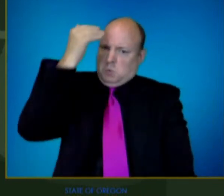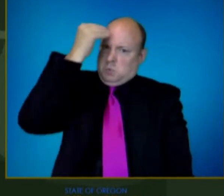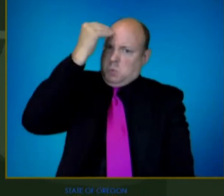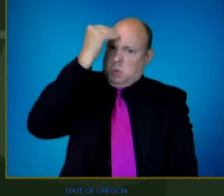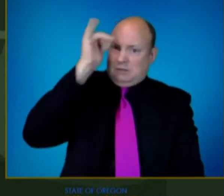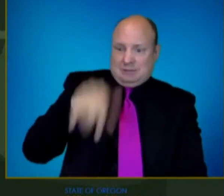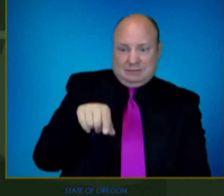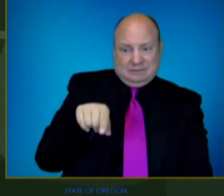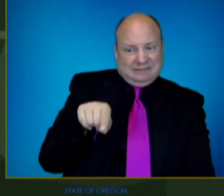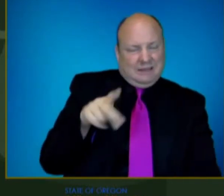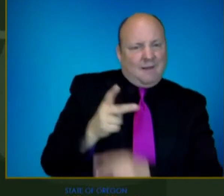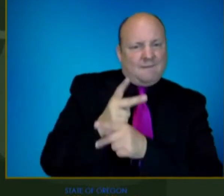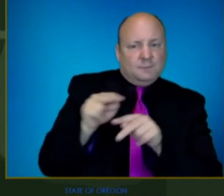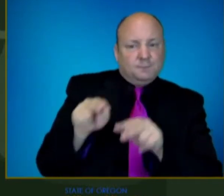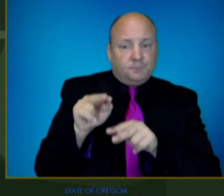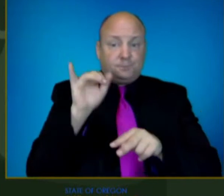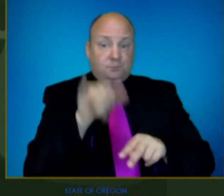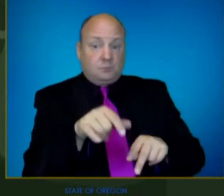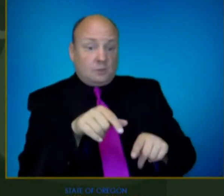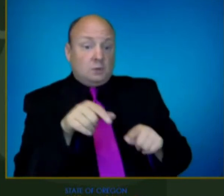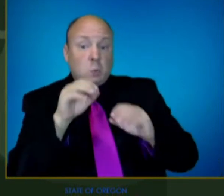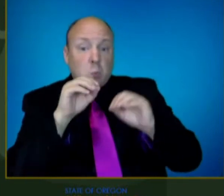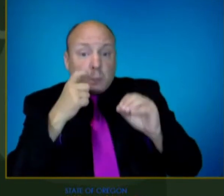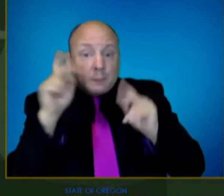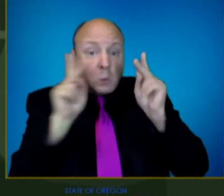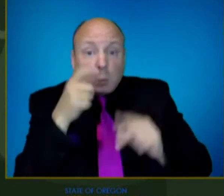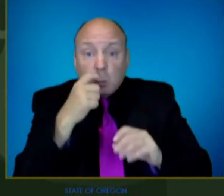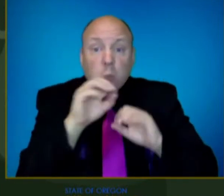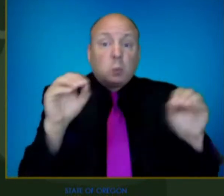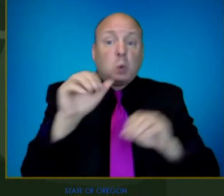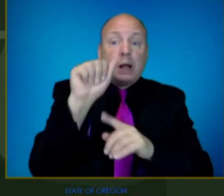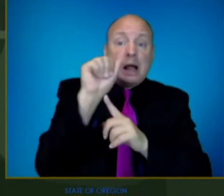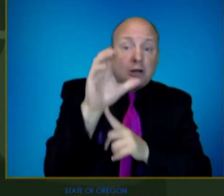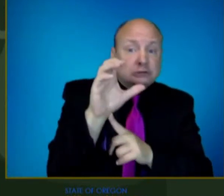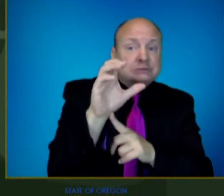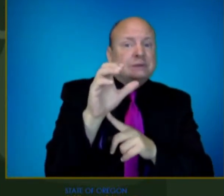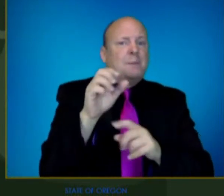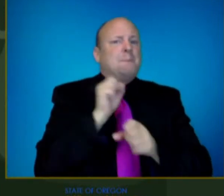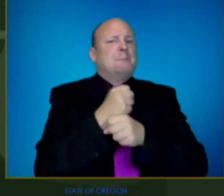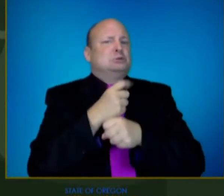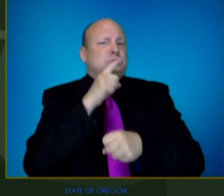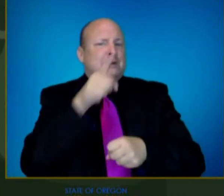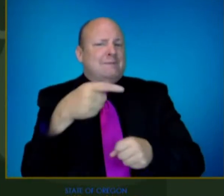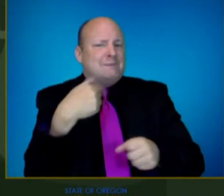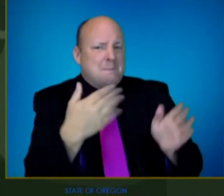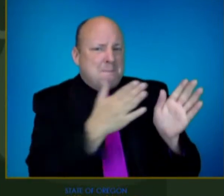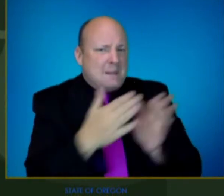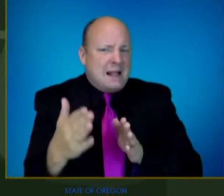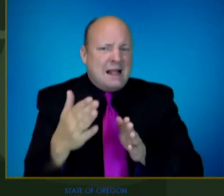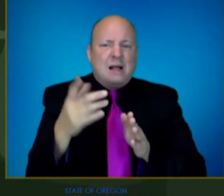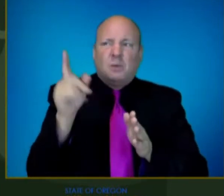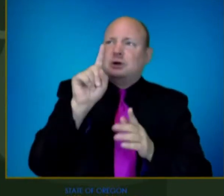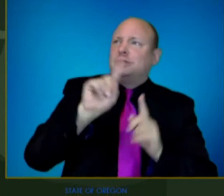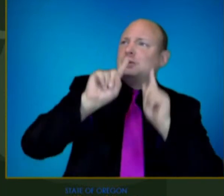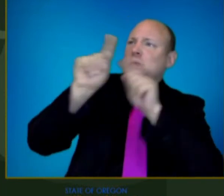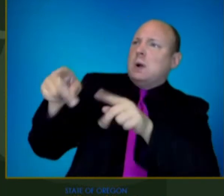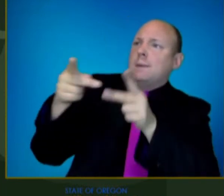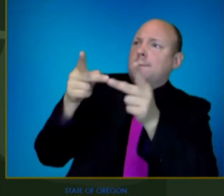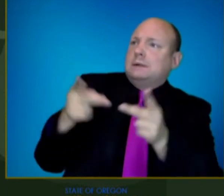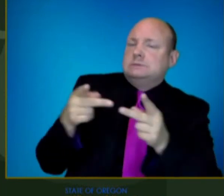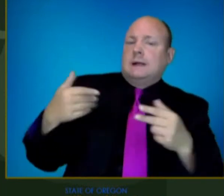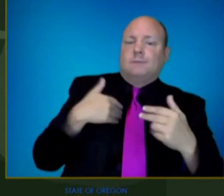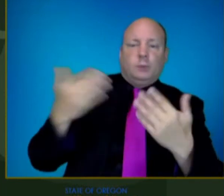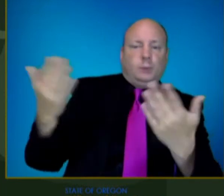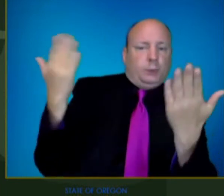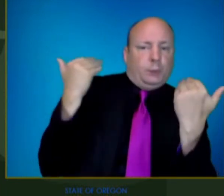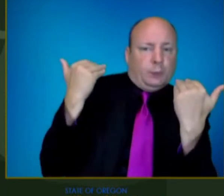conditioning in your home, make a plan right now to find a cool location you can access. And this is my call